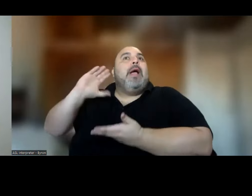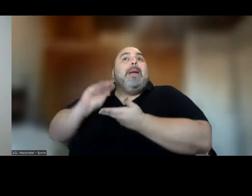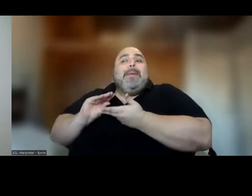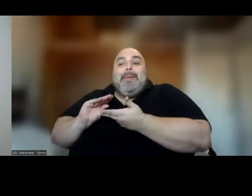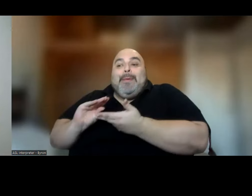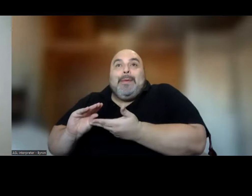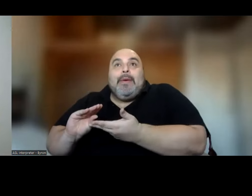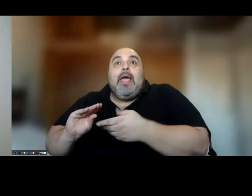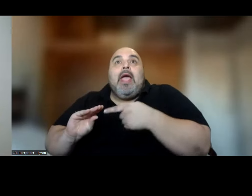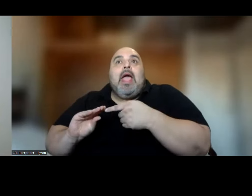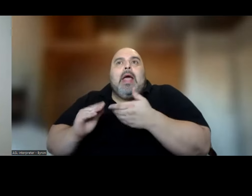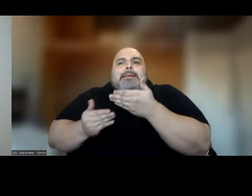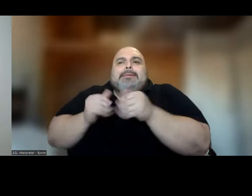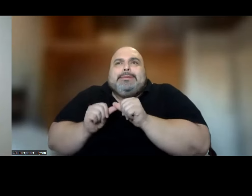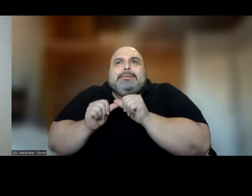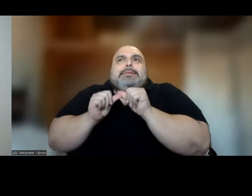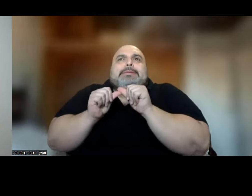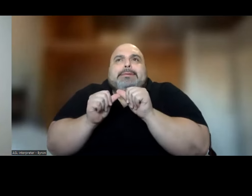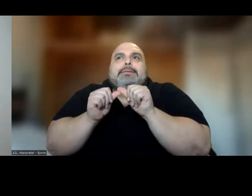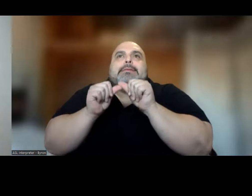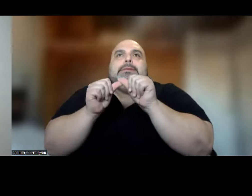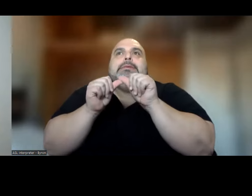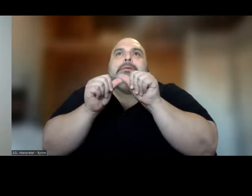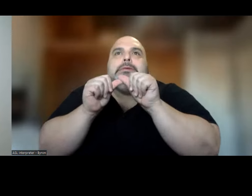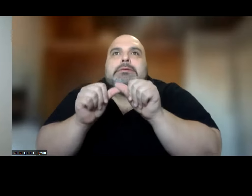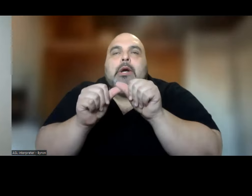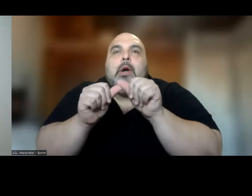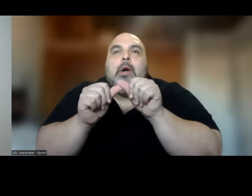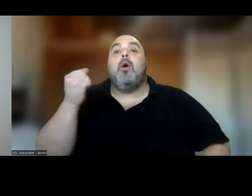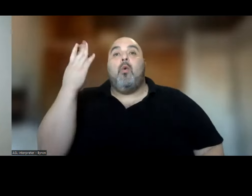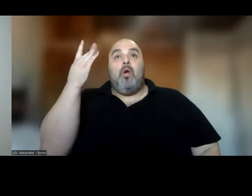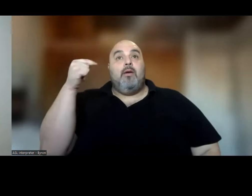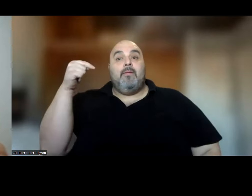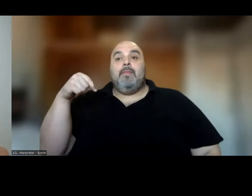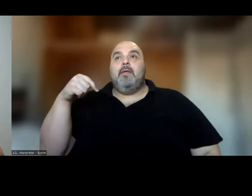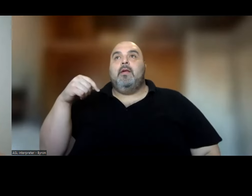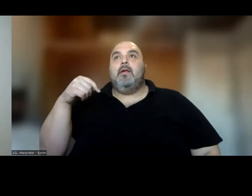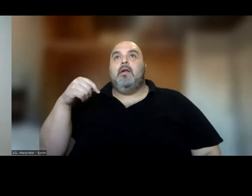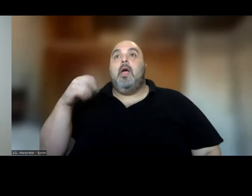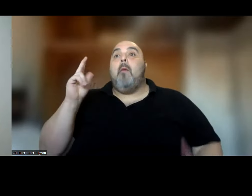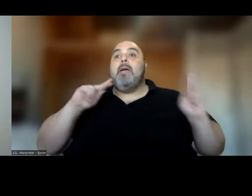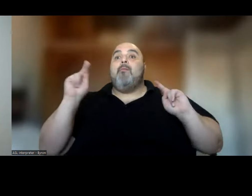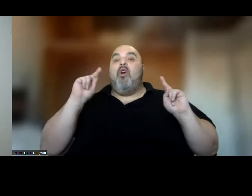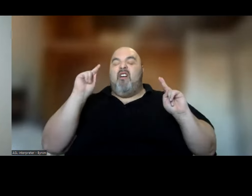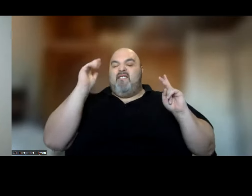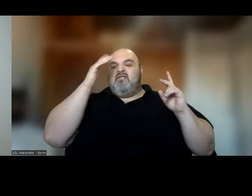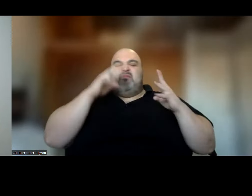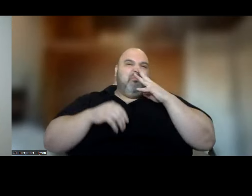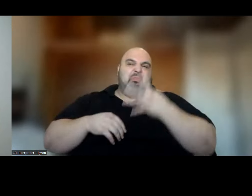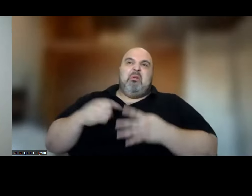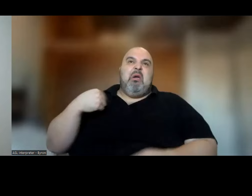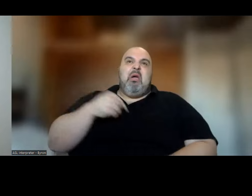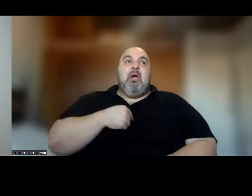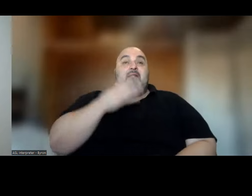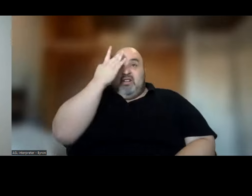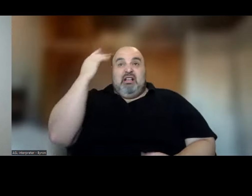continued. And that is not because of being forgotten. I think no matter